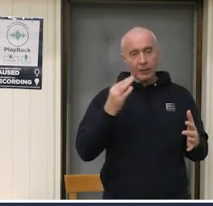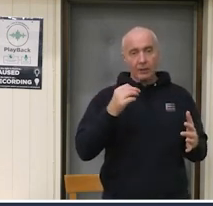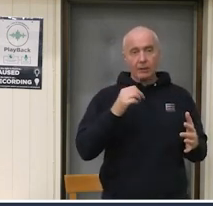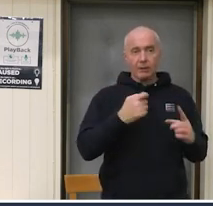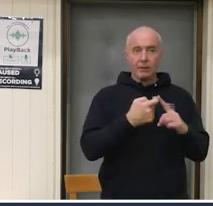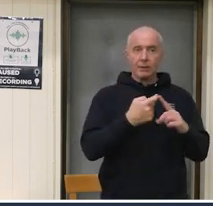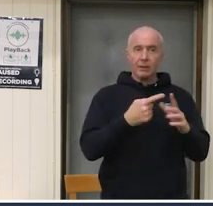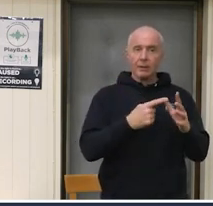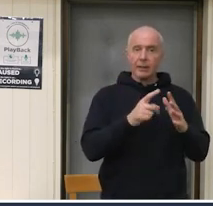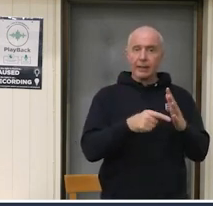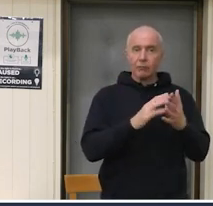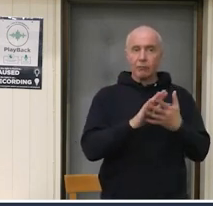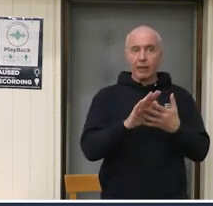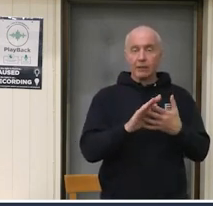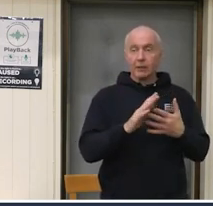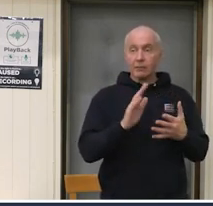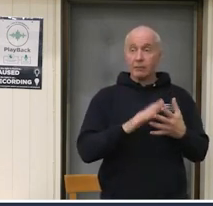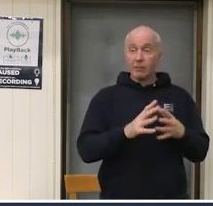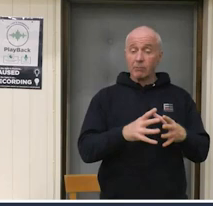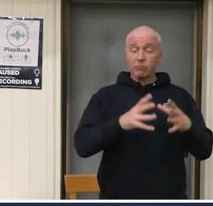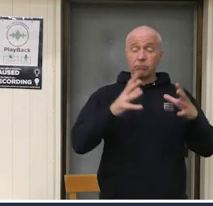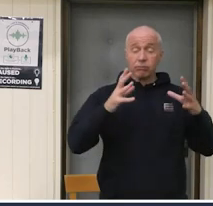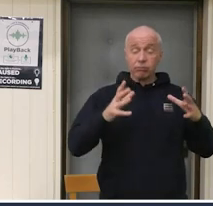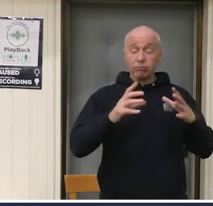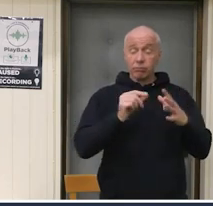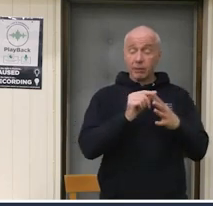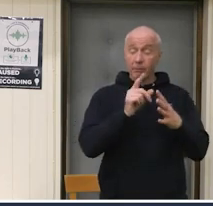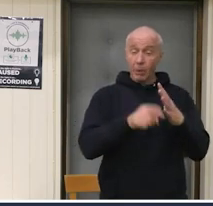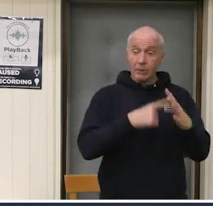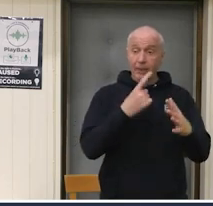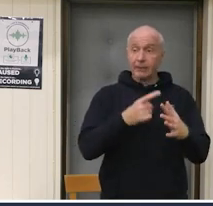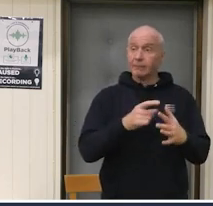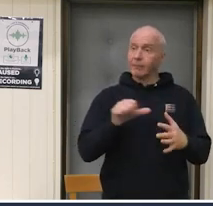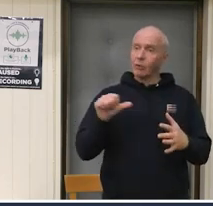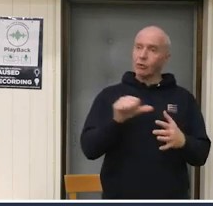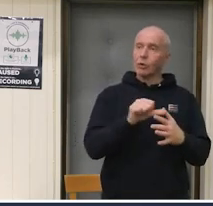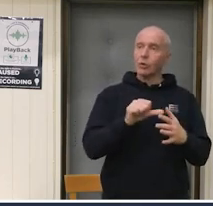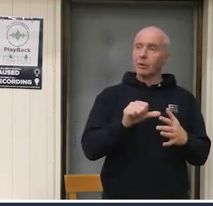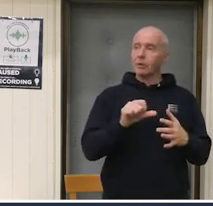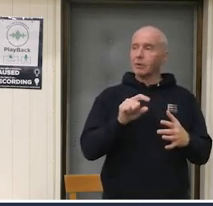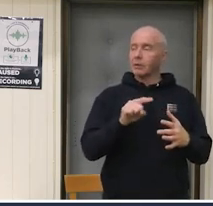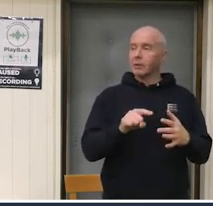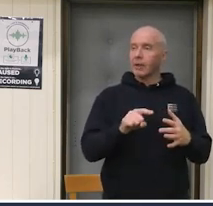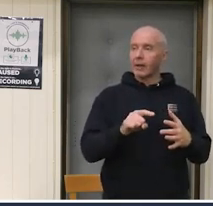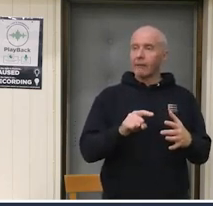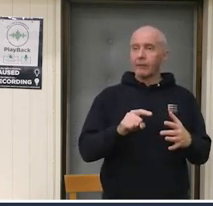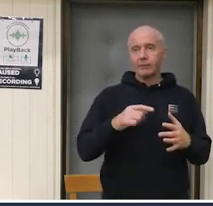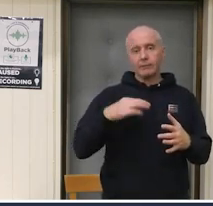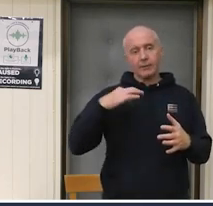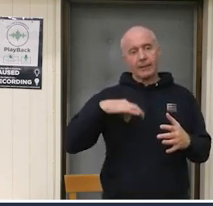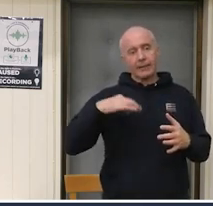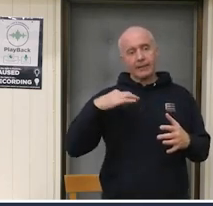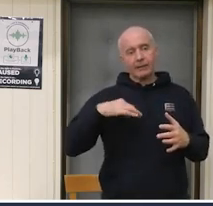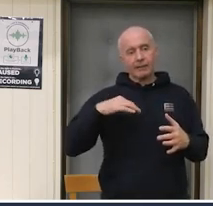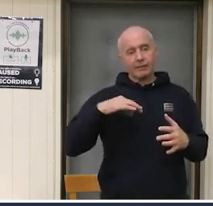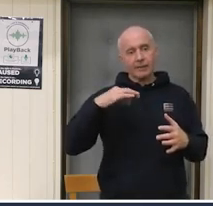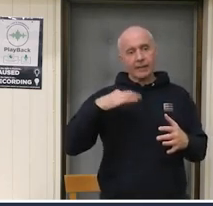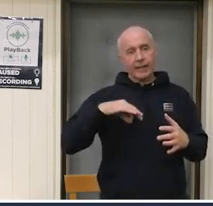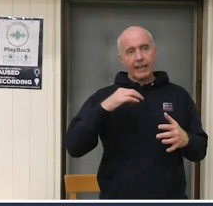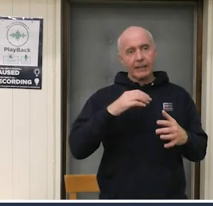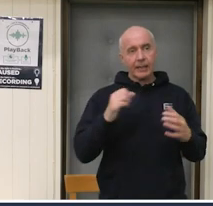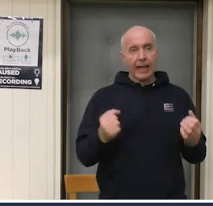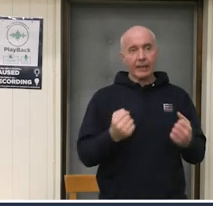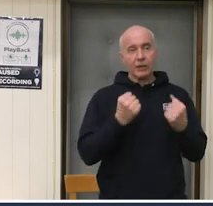It's a ginormous project. It should produce net energy about 500 megawatts of power for about